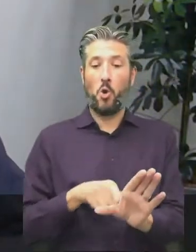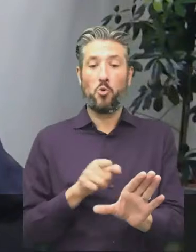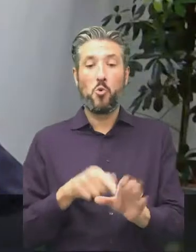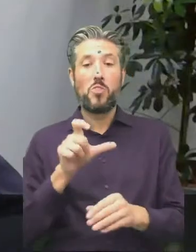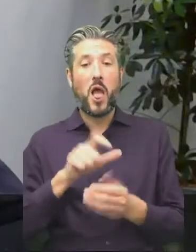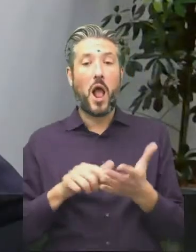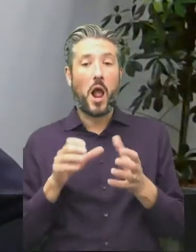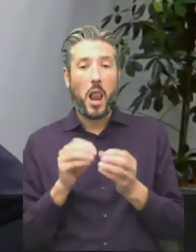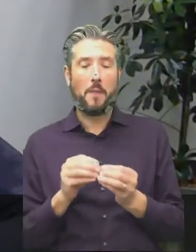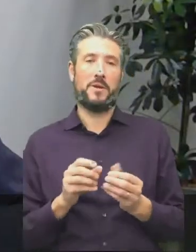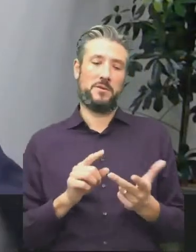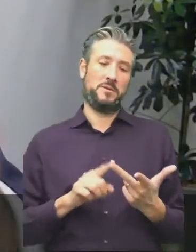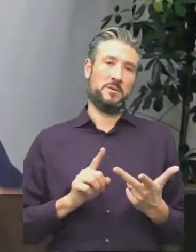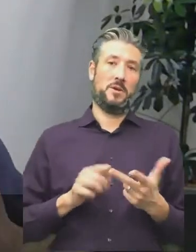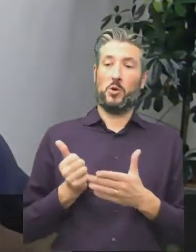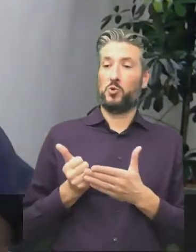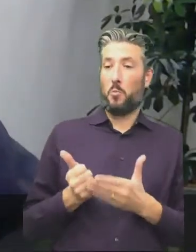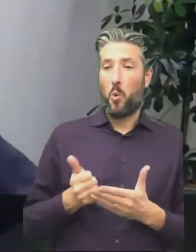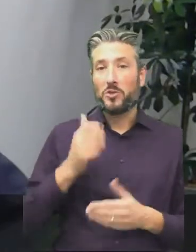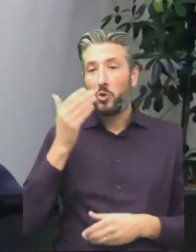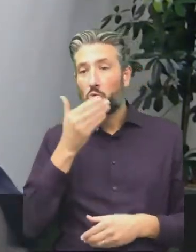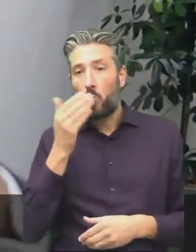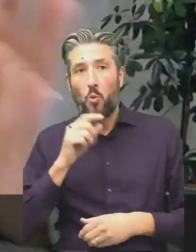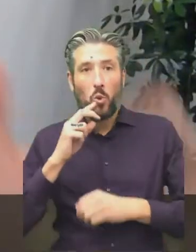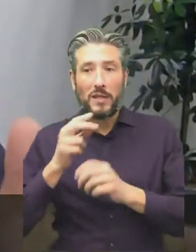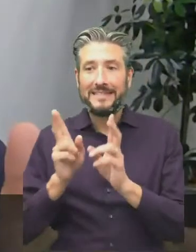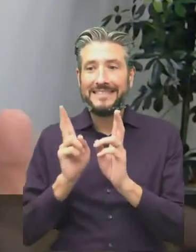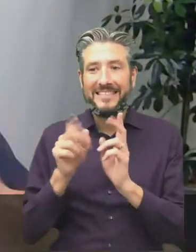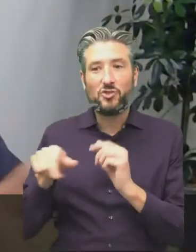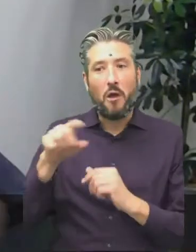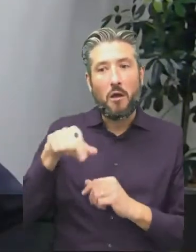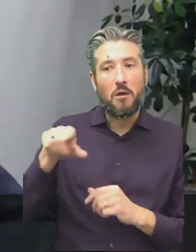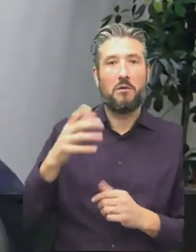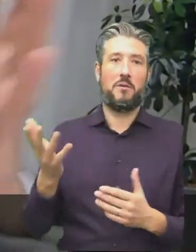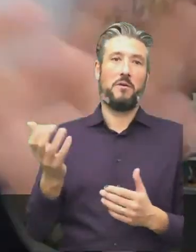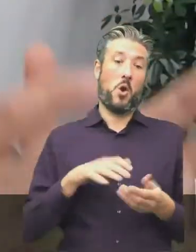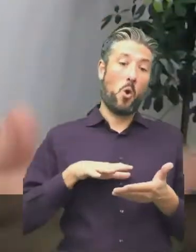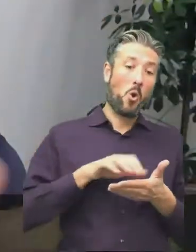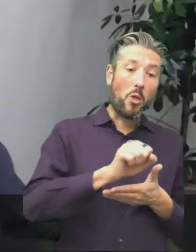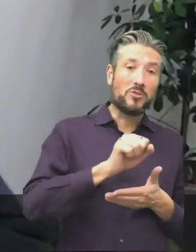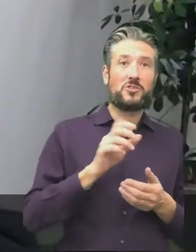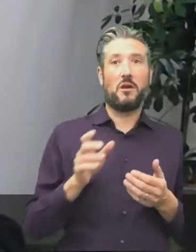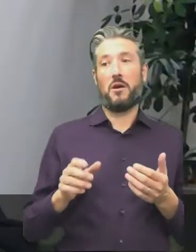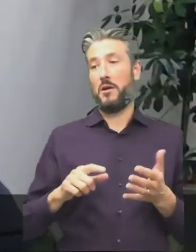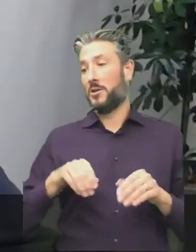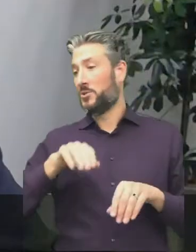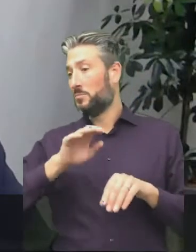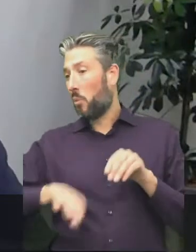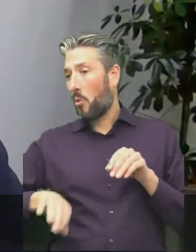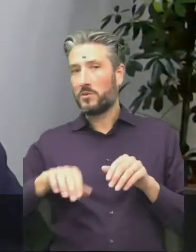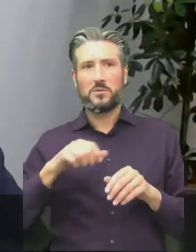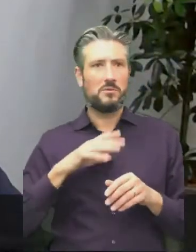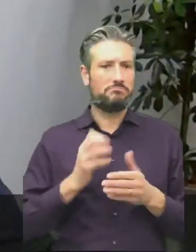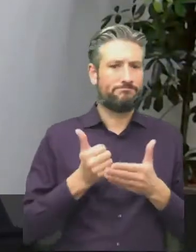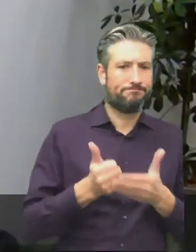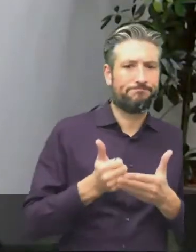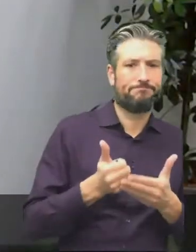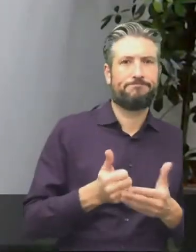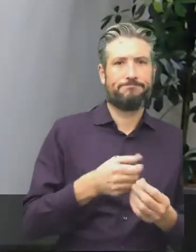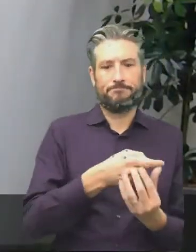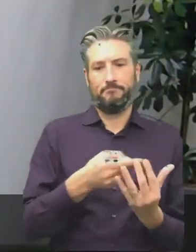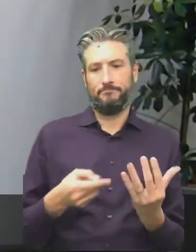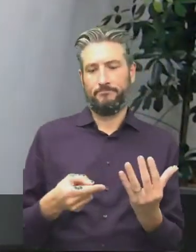schools, they could be in culture, they could be in sports, they could be in education. At the same time, Lynette, we've made sure